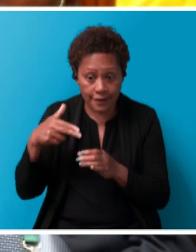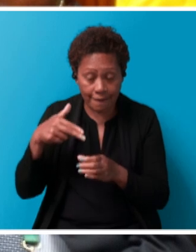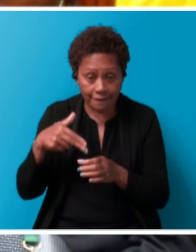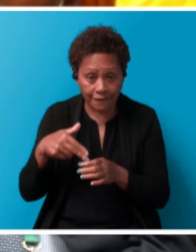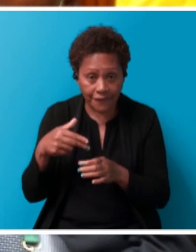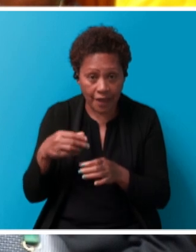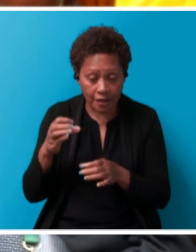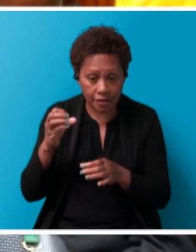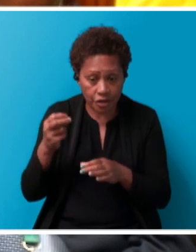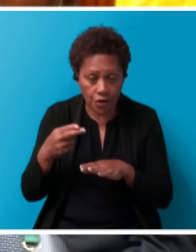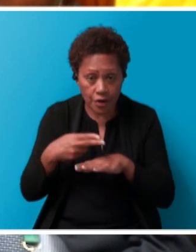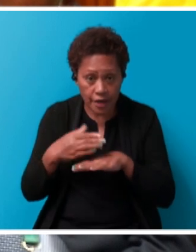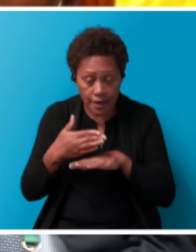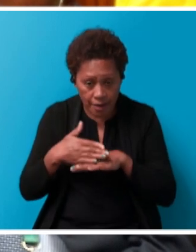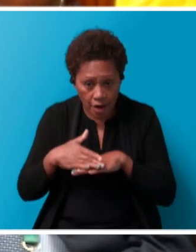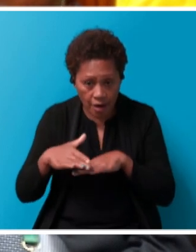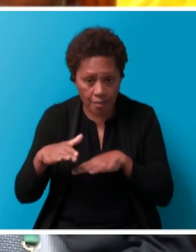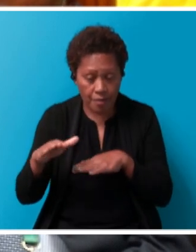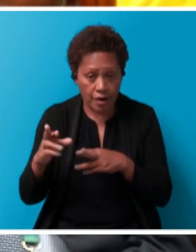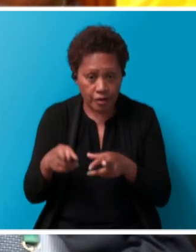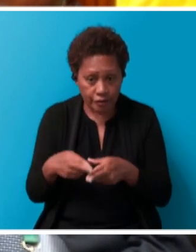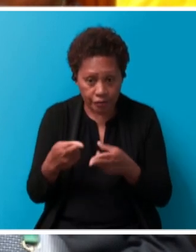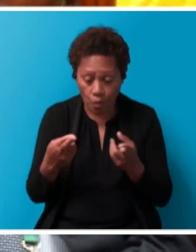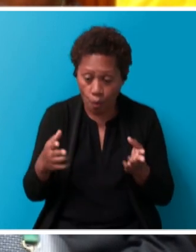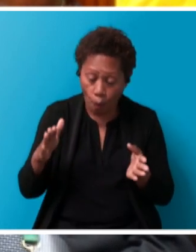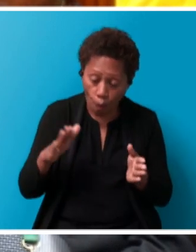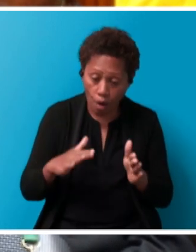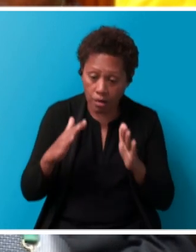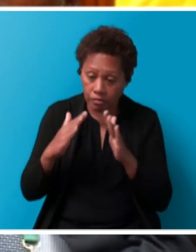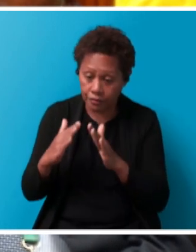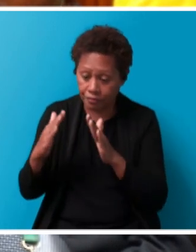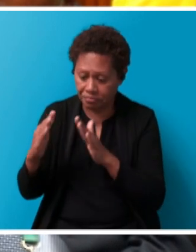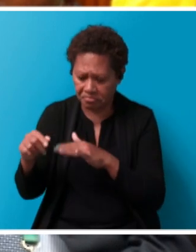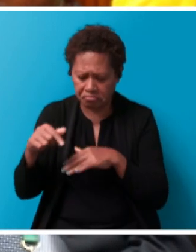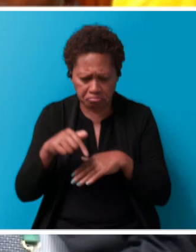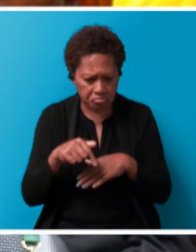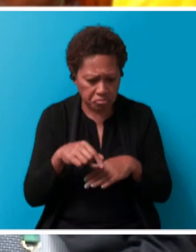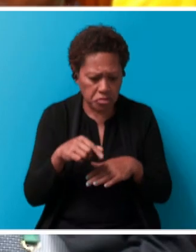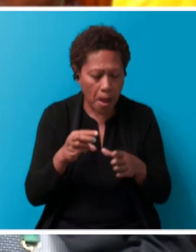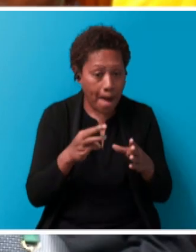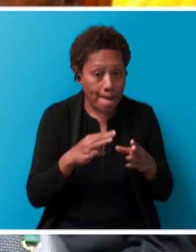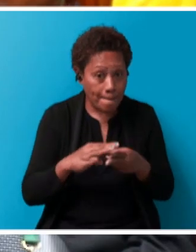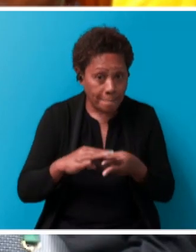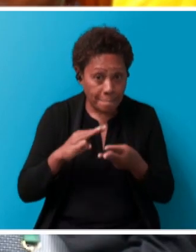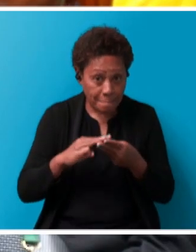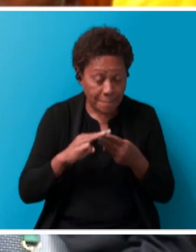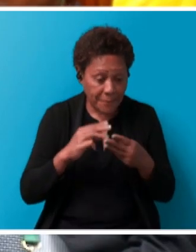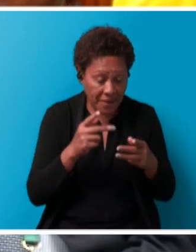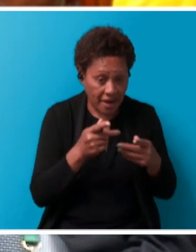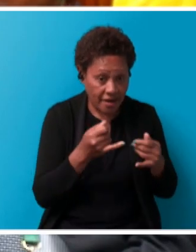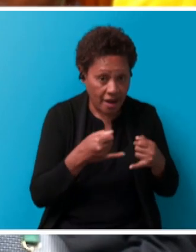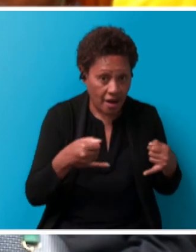renewable resources, and to ensure that every household, whether on our main islands or on other communities, have access to